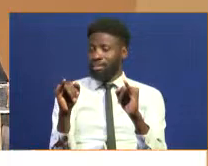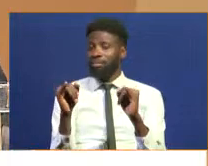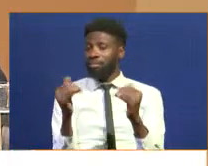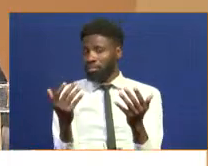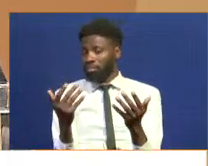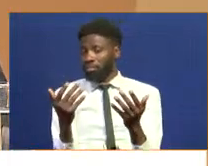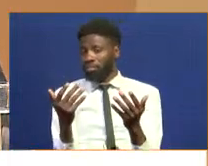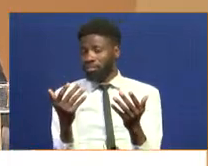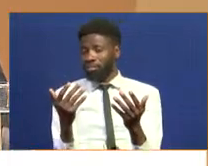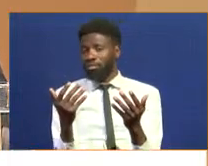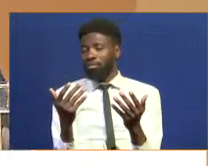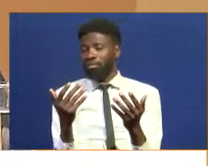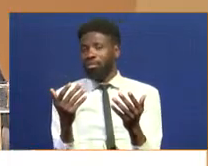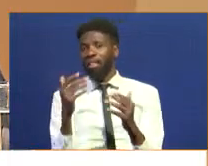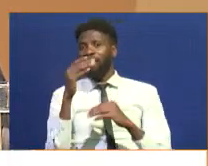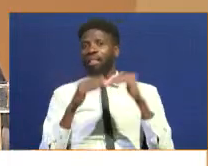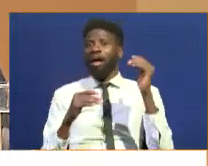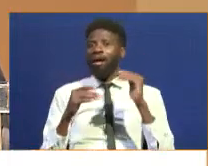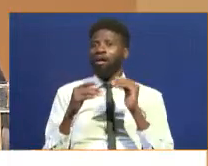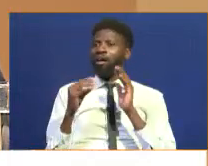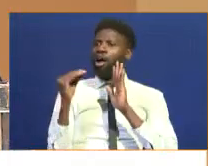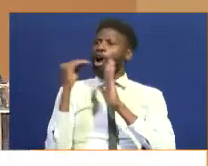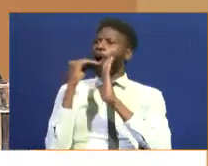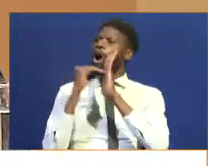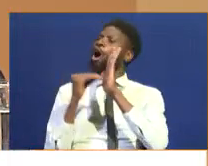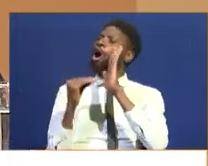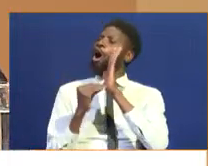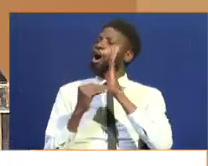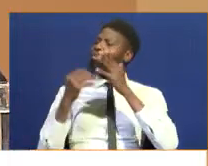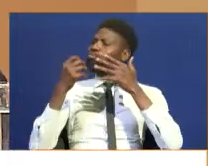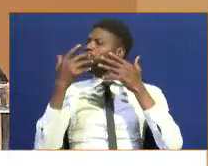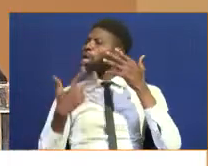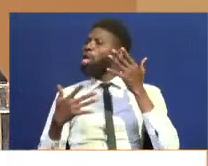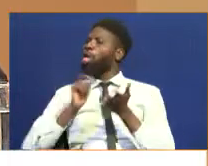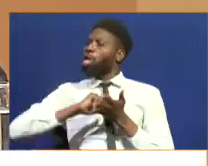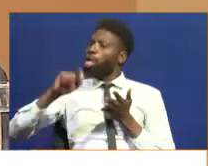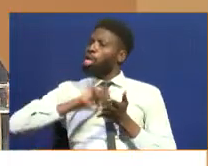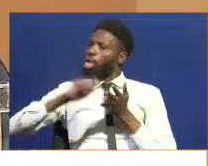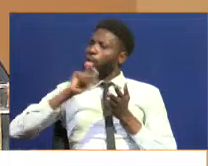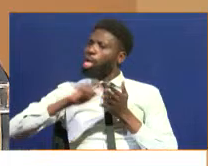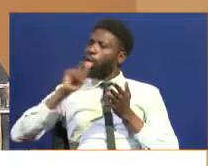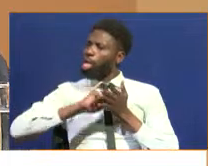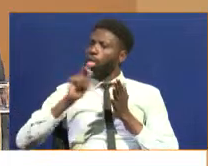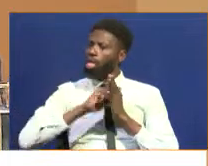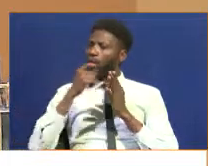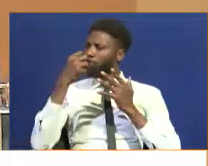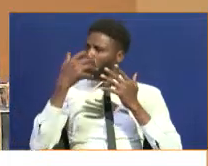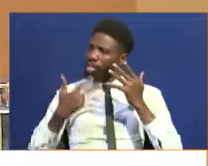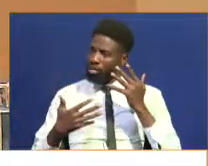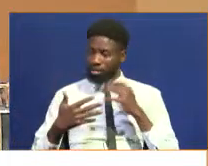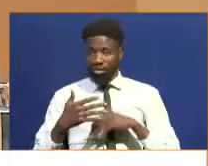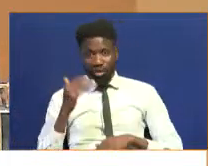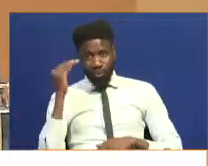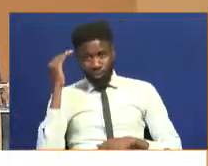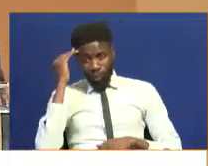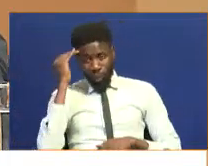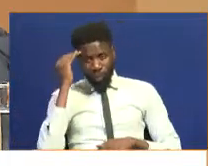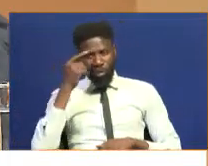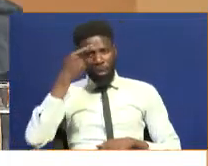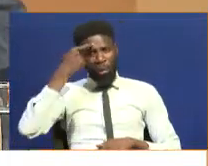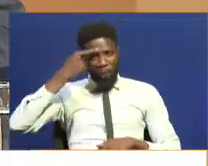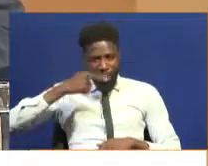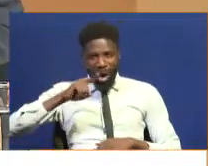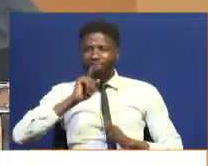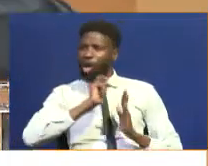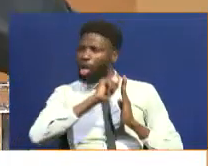that framing? Because one thing which is very important as a public policy expert is that the policy does not